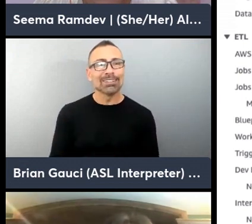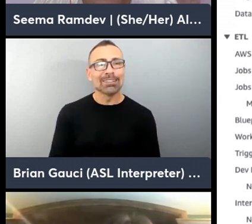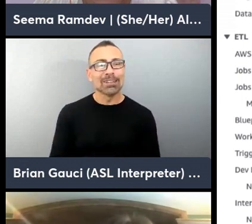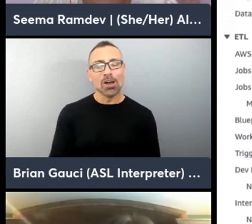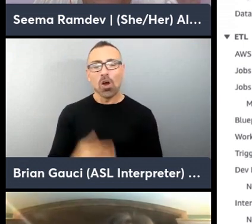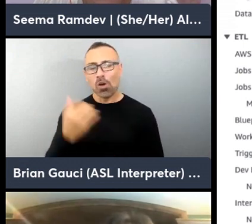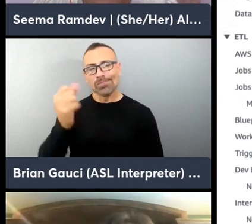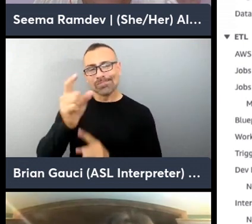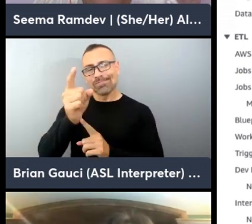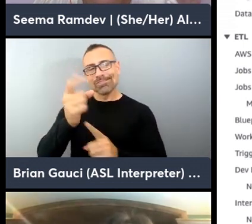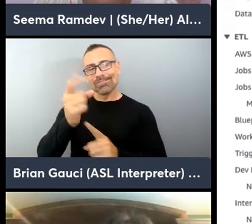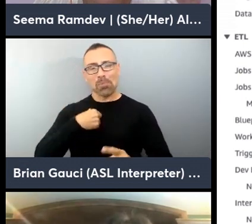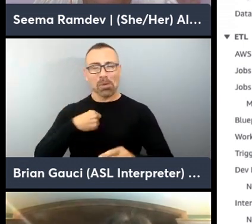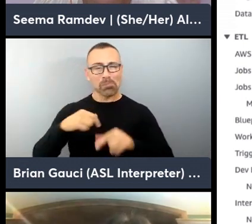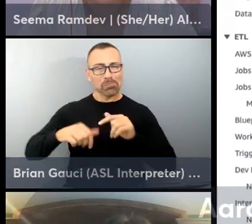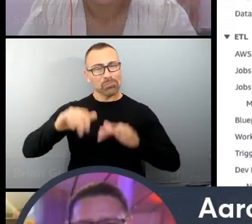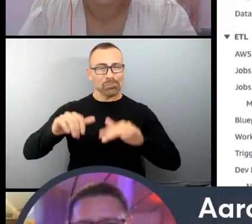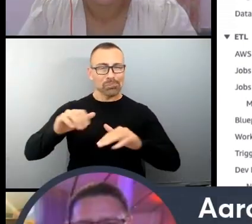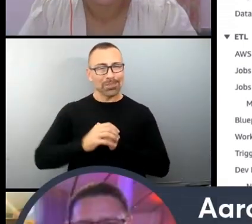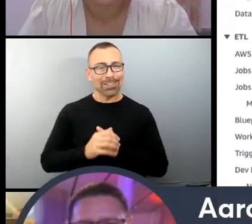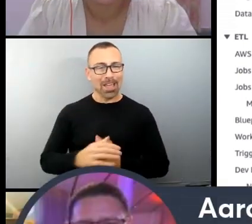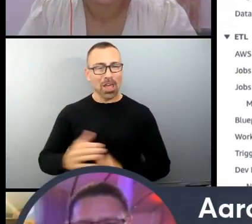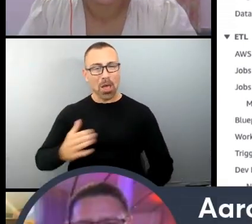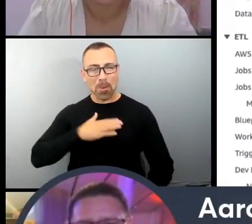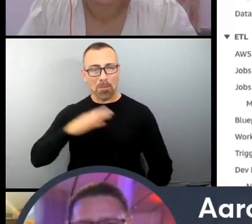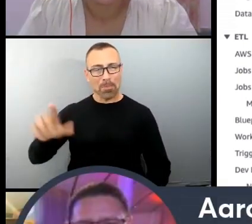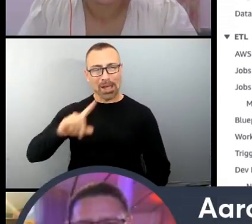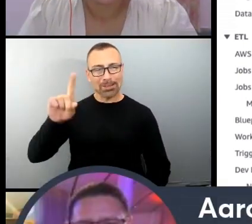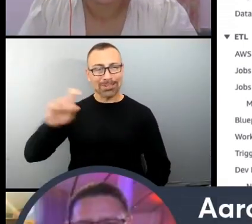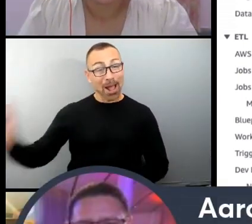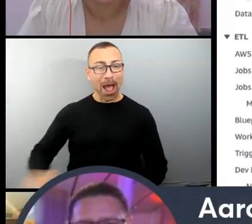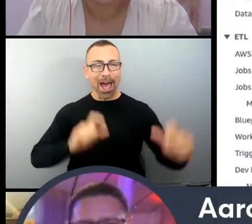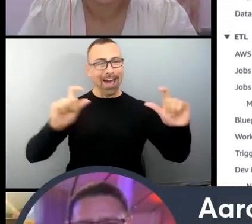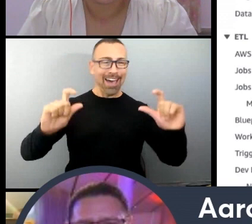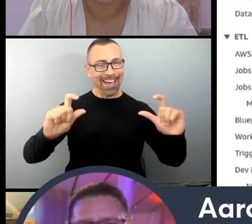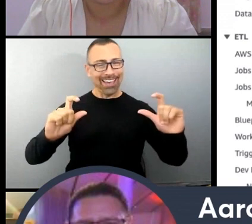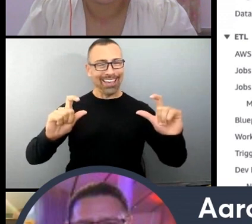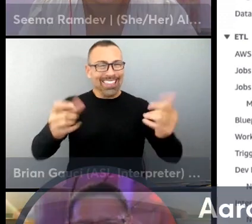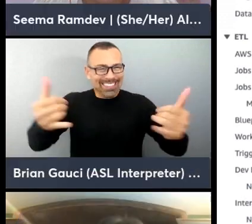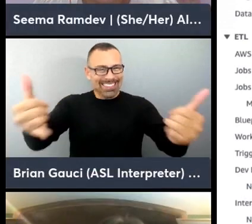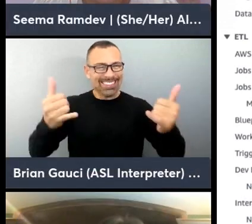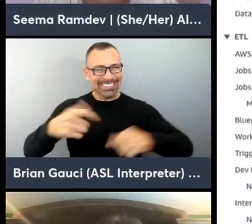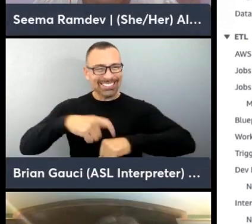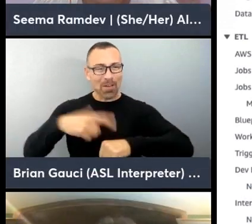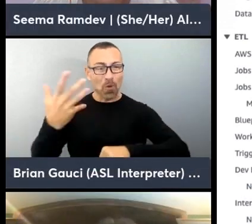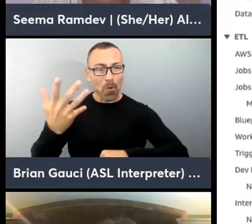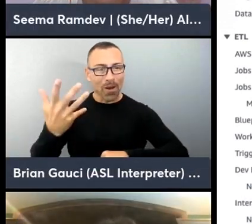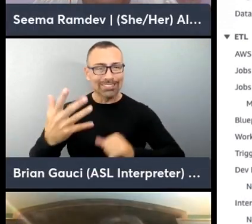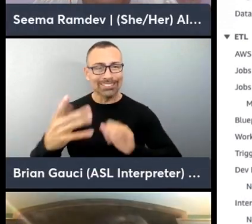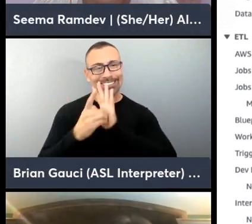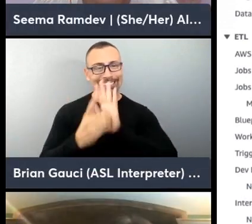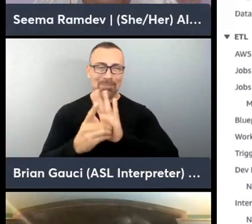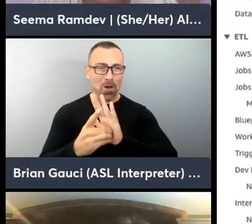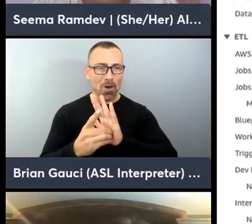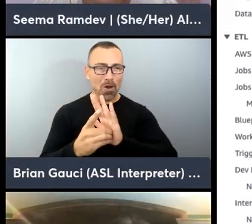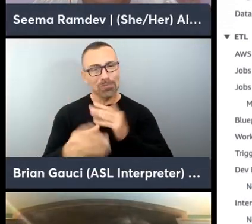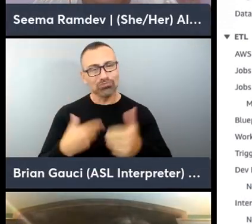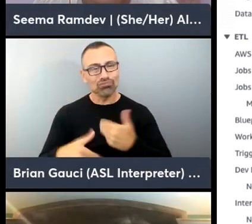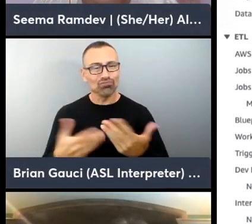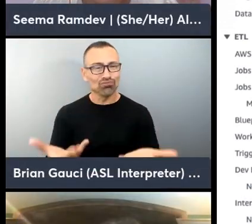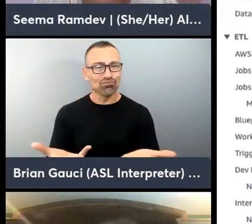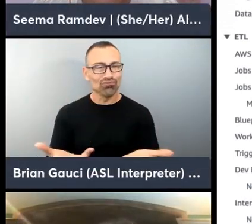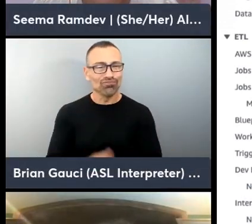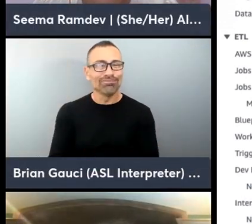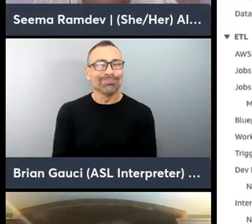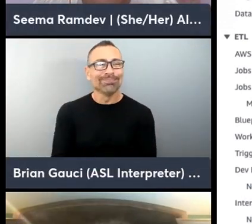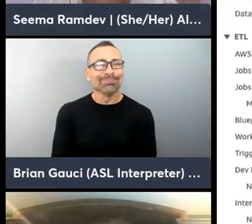second here. I'm going to pull my own question, my own thing up. It's demo time, everyone. Let's go. All right. So